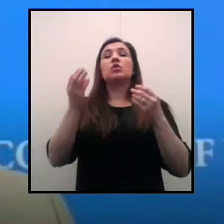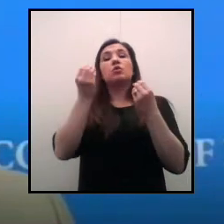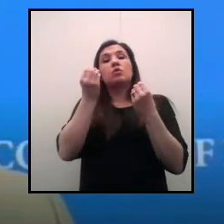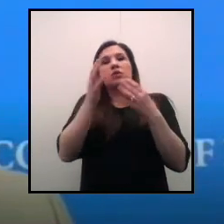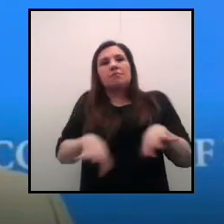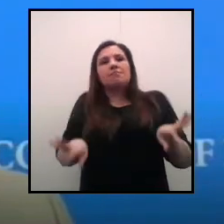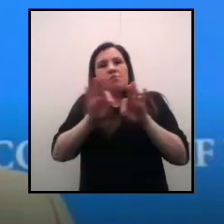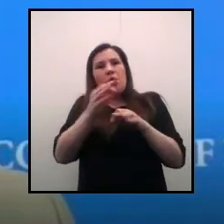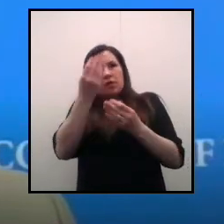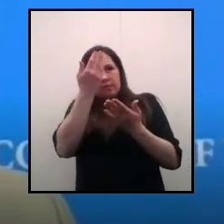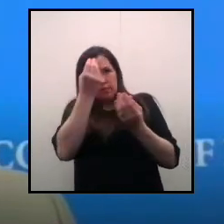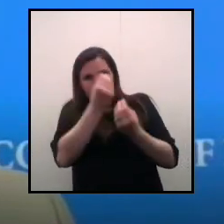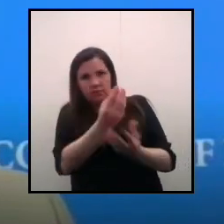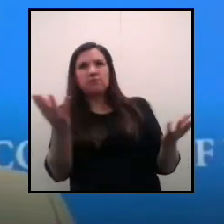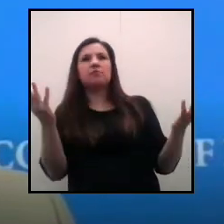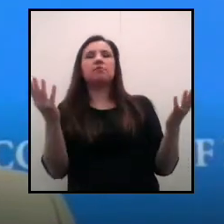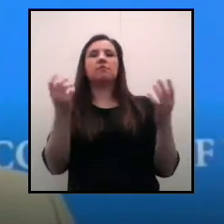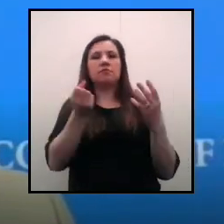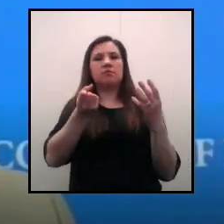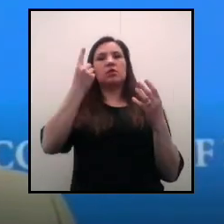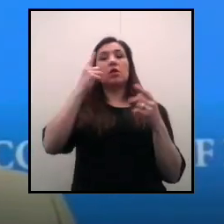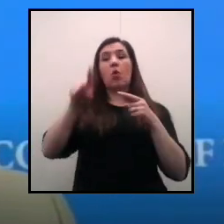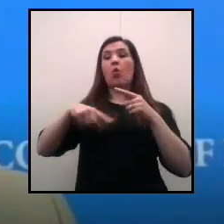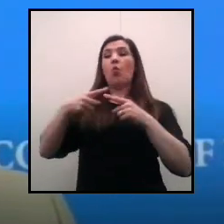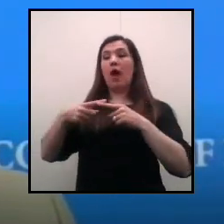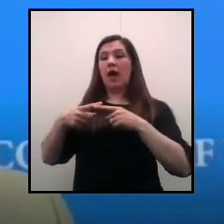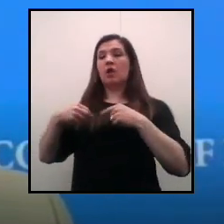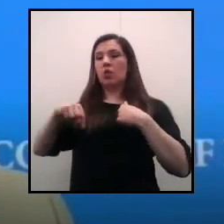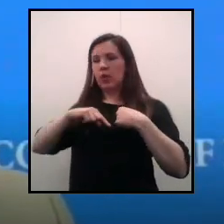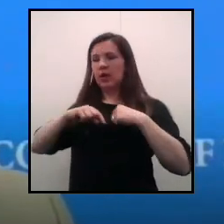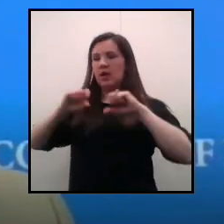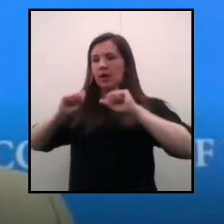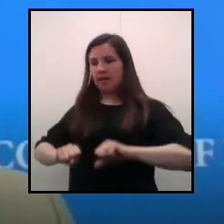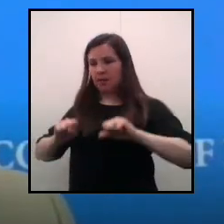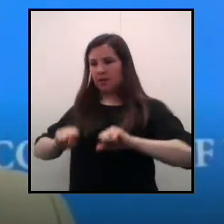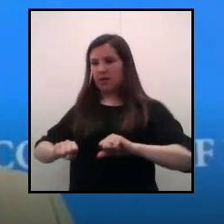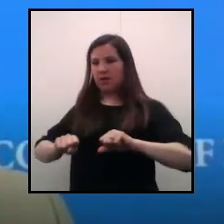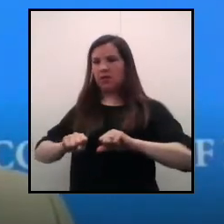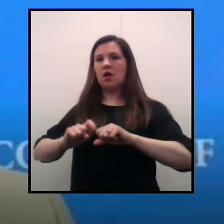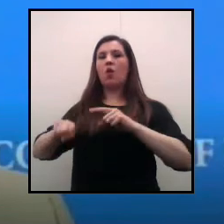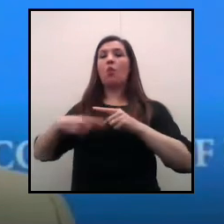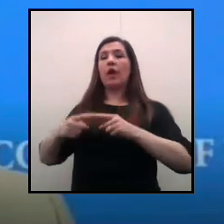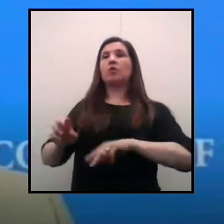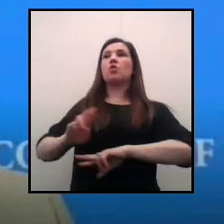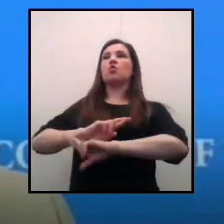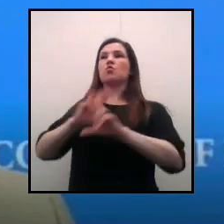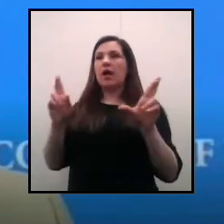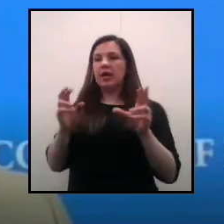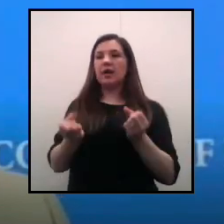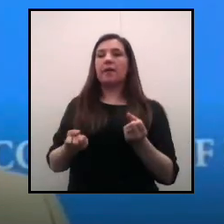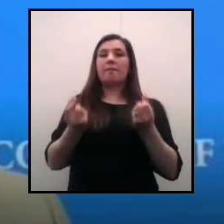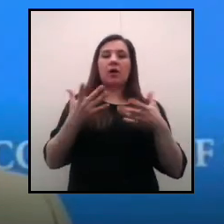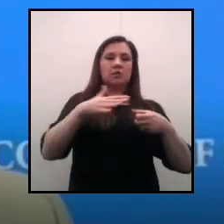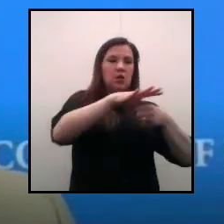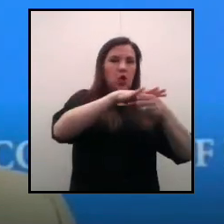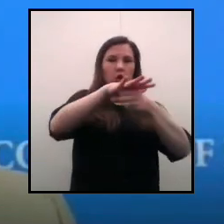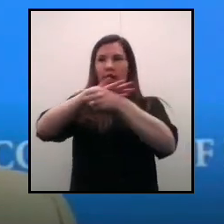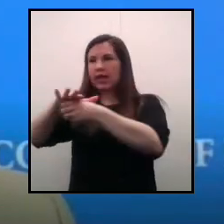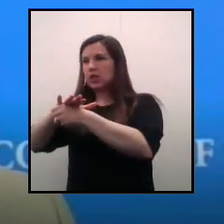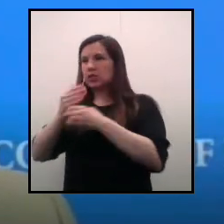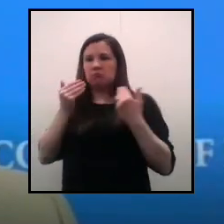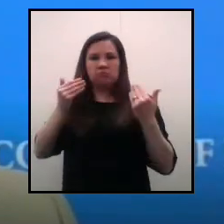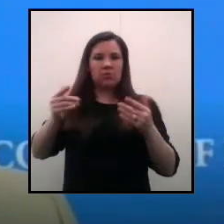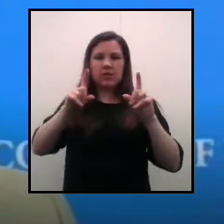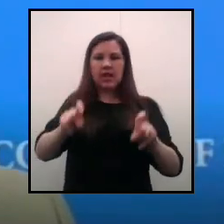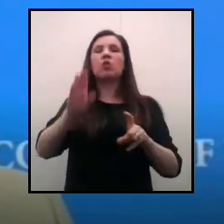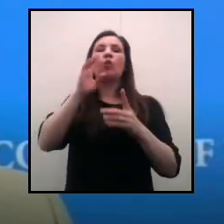to understand that when we have the ability and we are ready at multiple testing sites to do testing, we'll